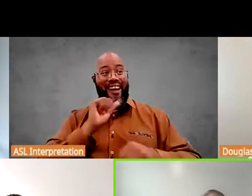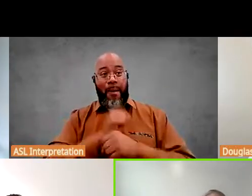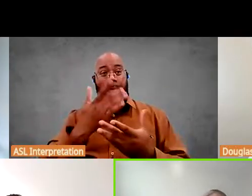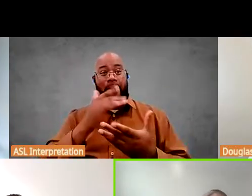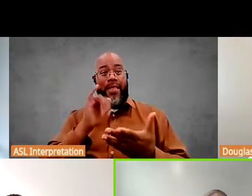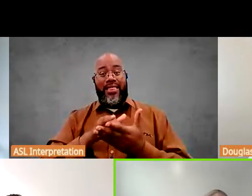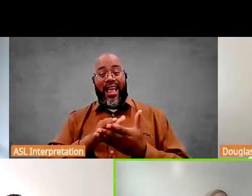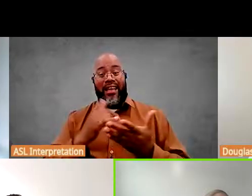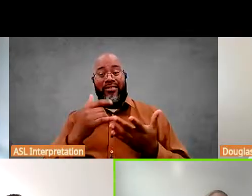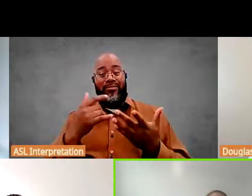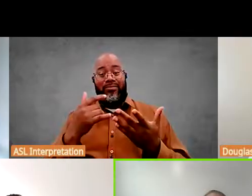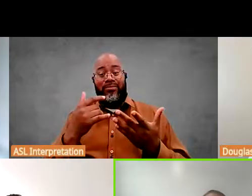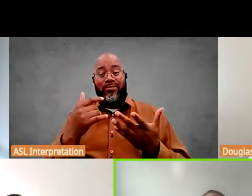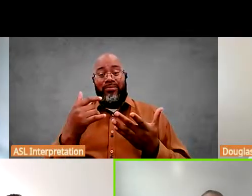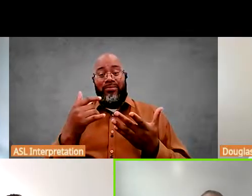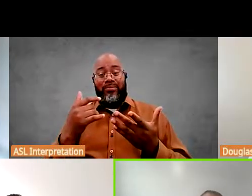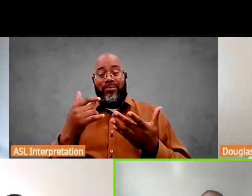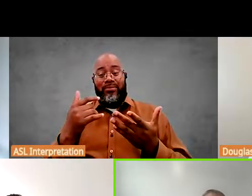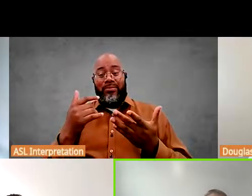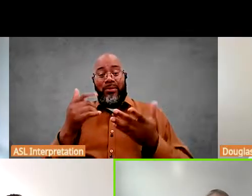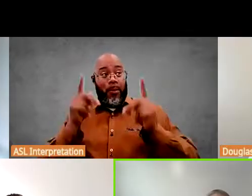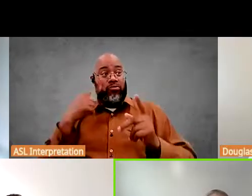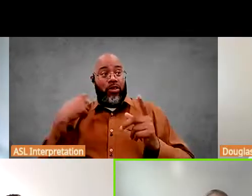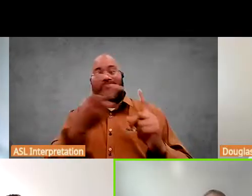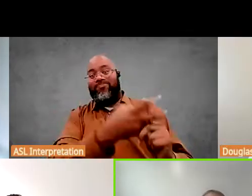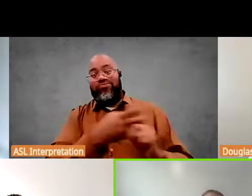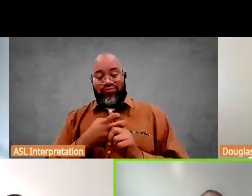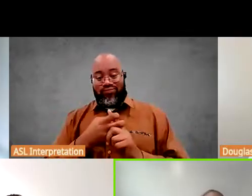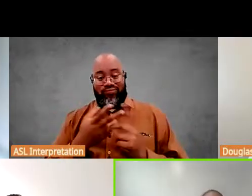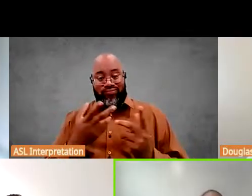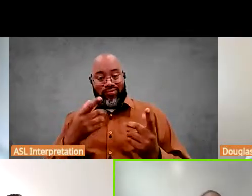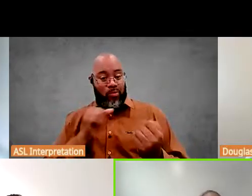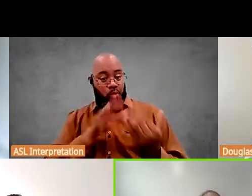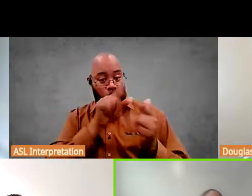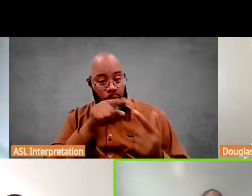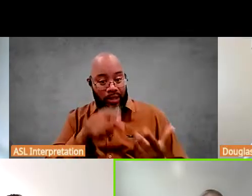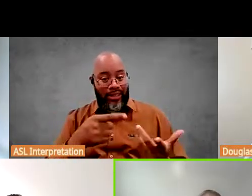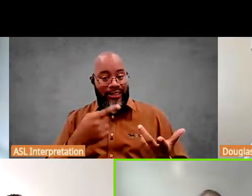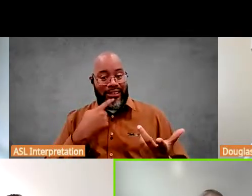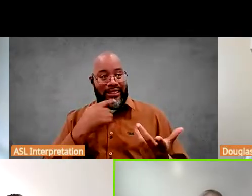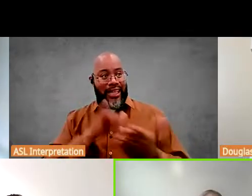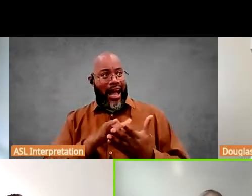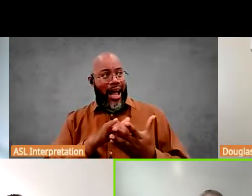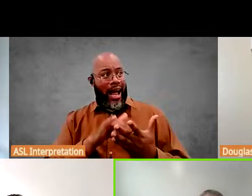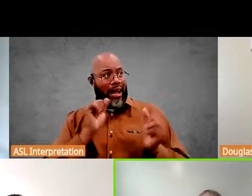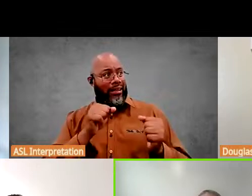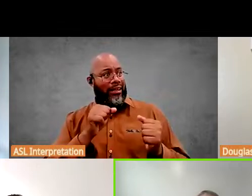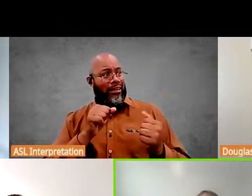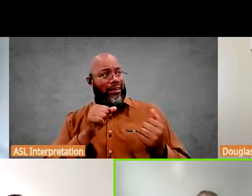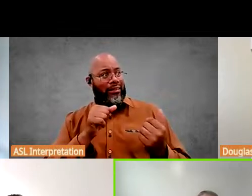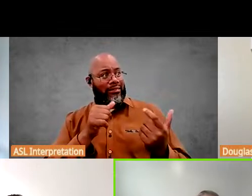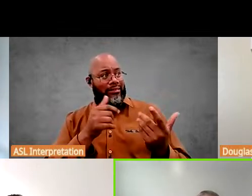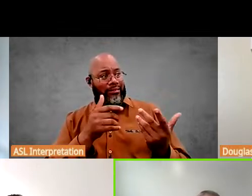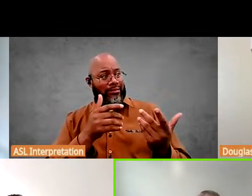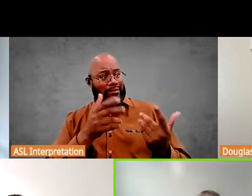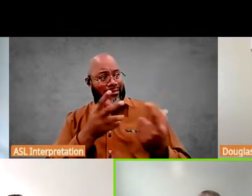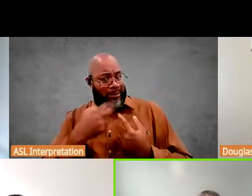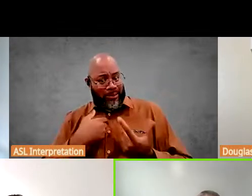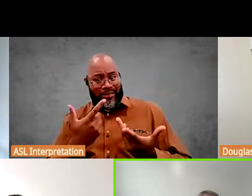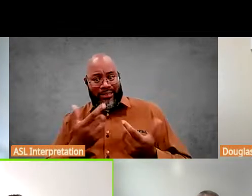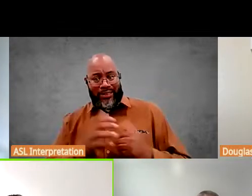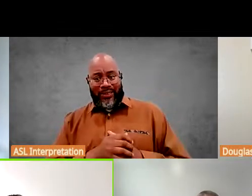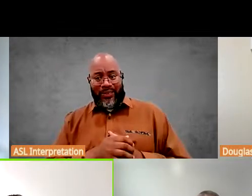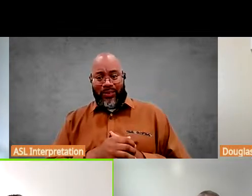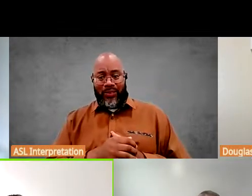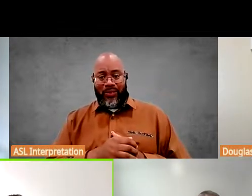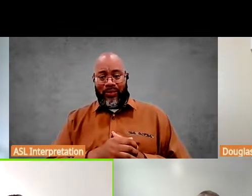like poach you before you're even poachable, and then realize, oh my God, I'm poachable. So cannot Yeah. echo that enough.